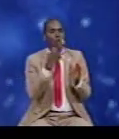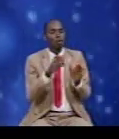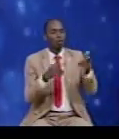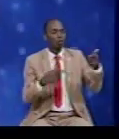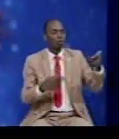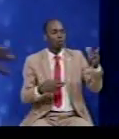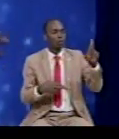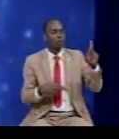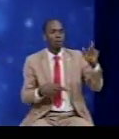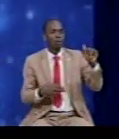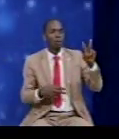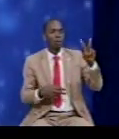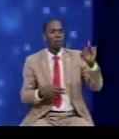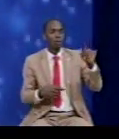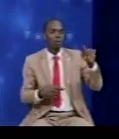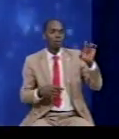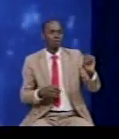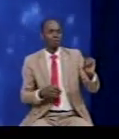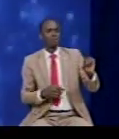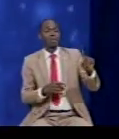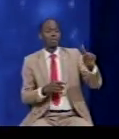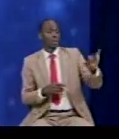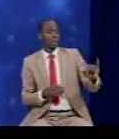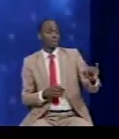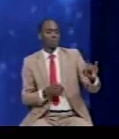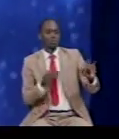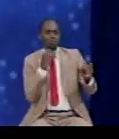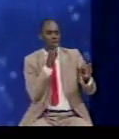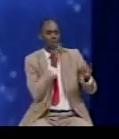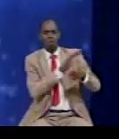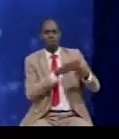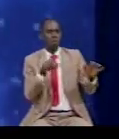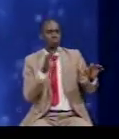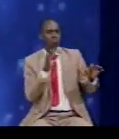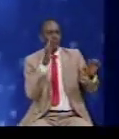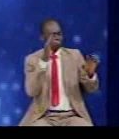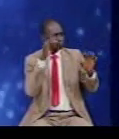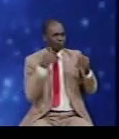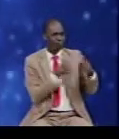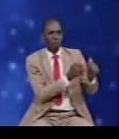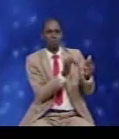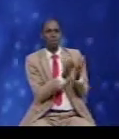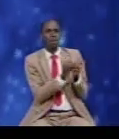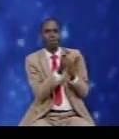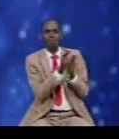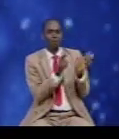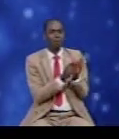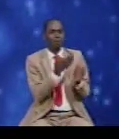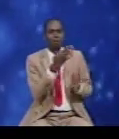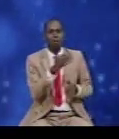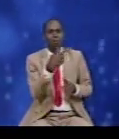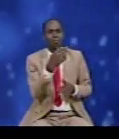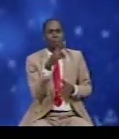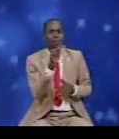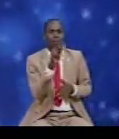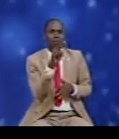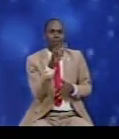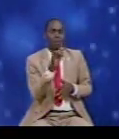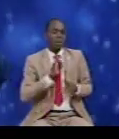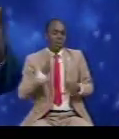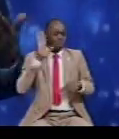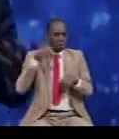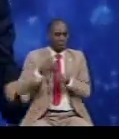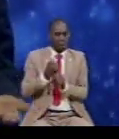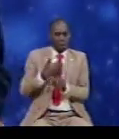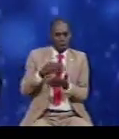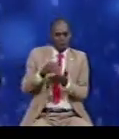gravity. I'm going to set up another law that will contradict the law of gravity.